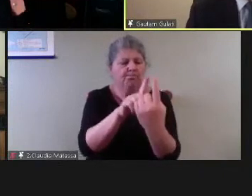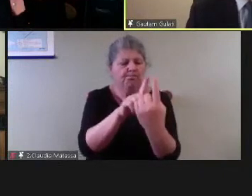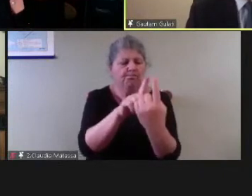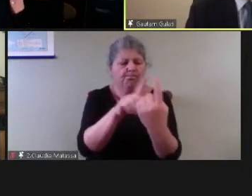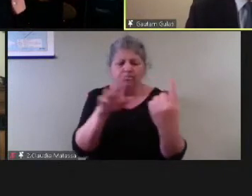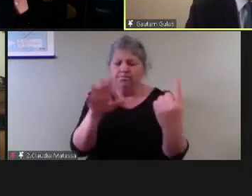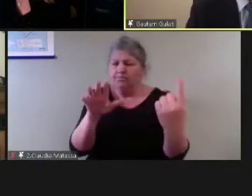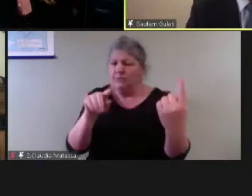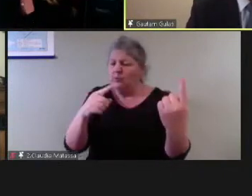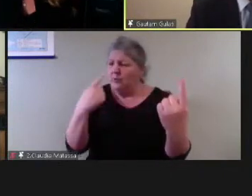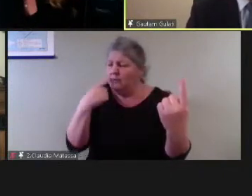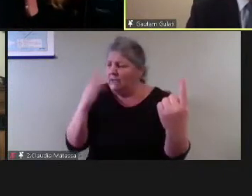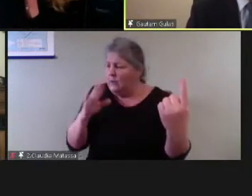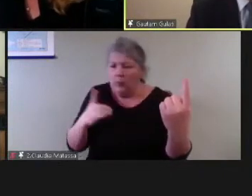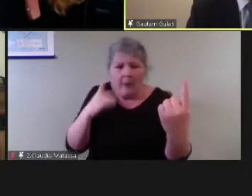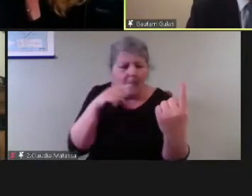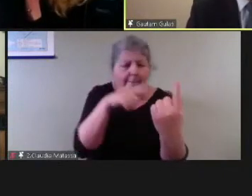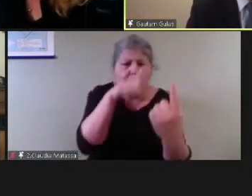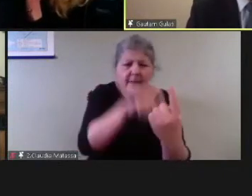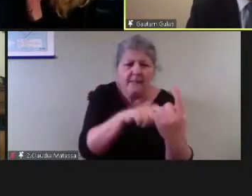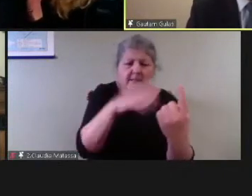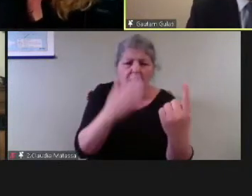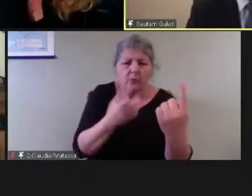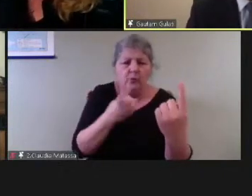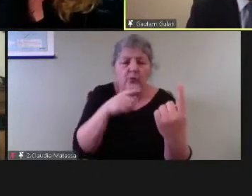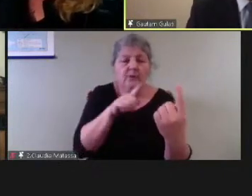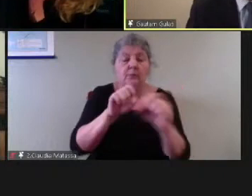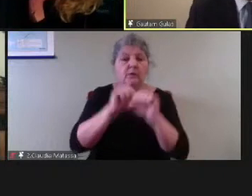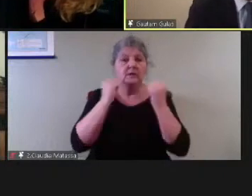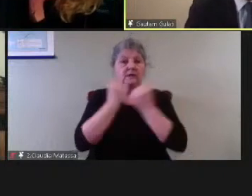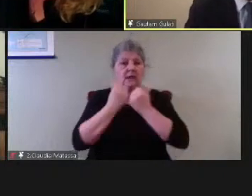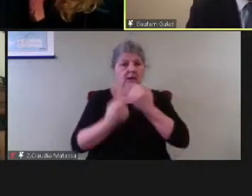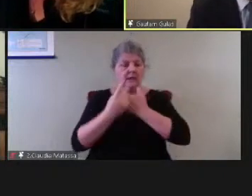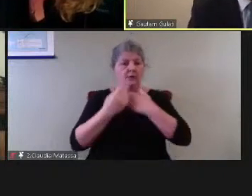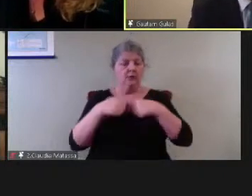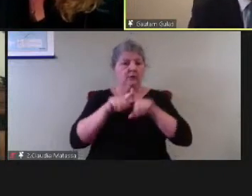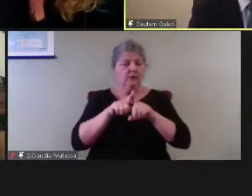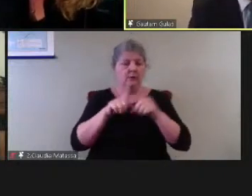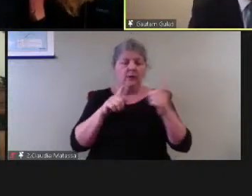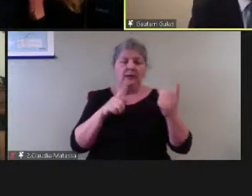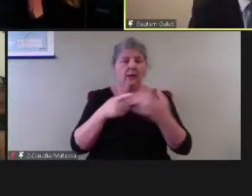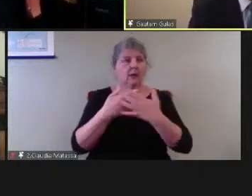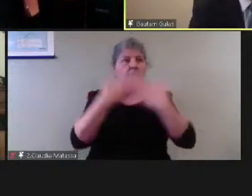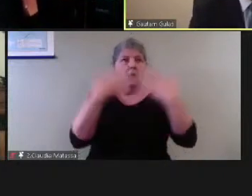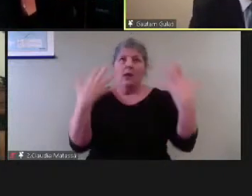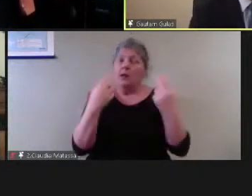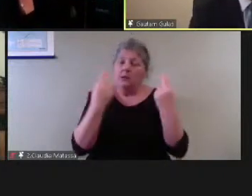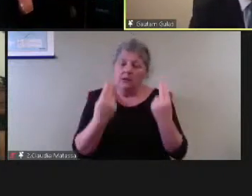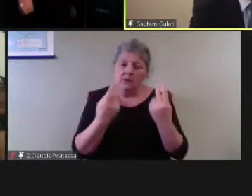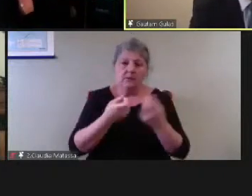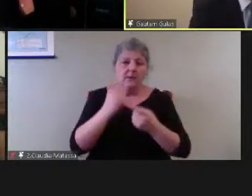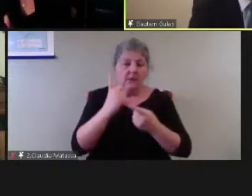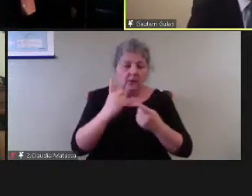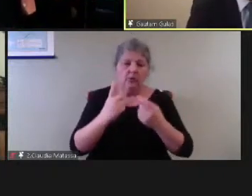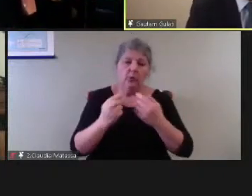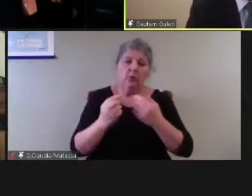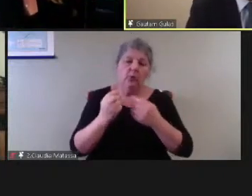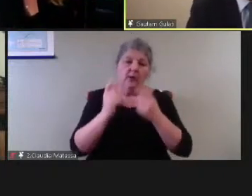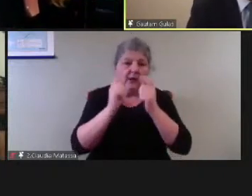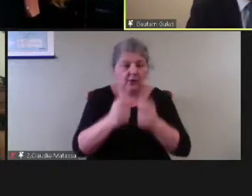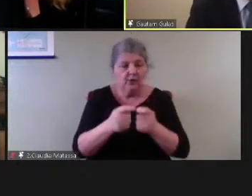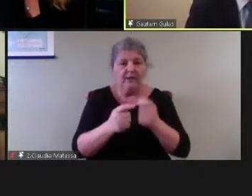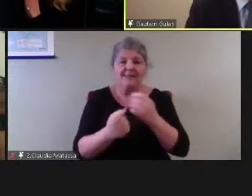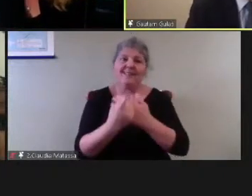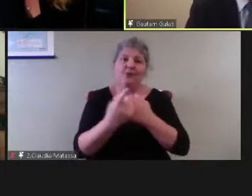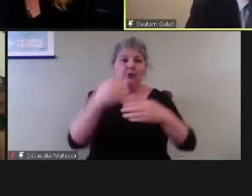whilst trying to see how you can help them best. But there's societal issues, and I think a lot needs to be done to address issues before people are in